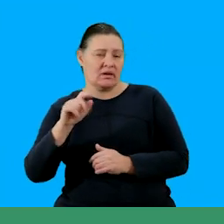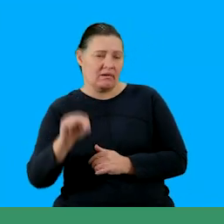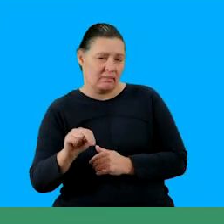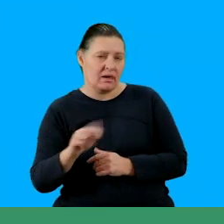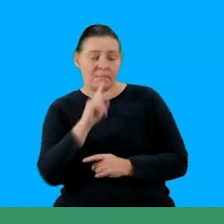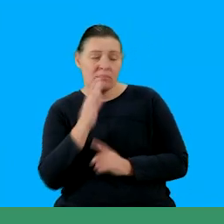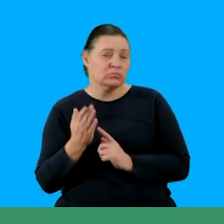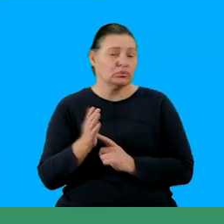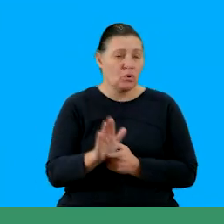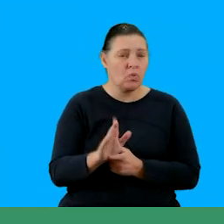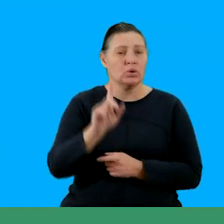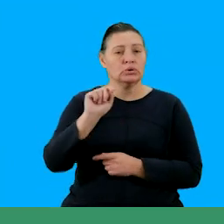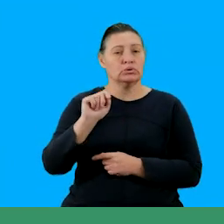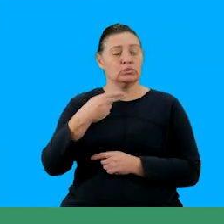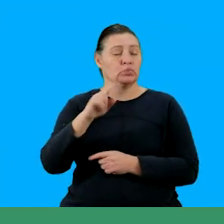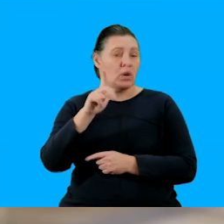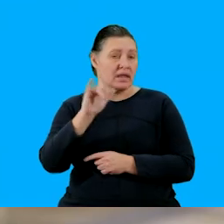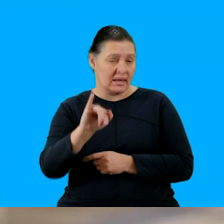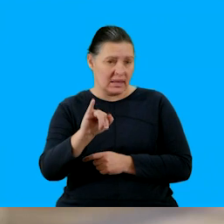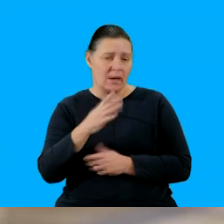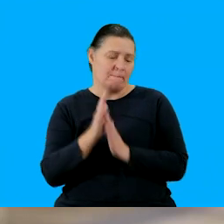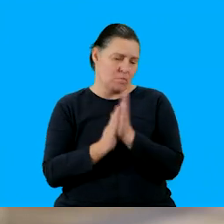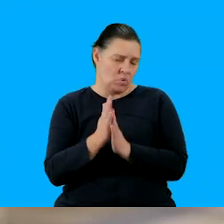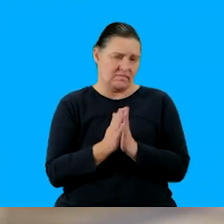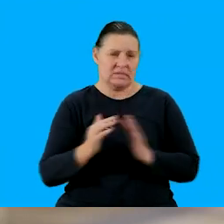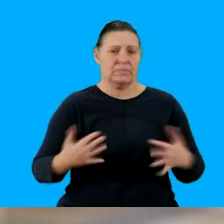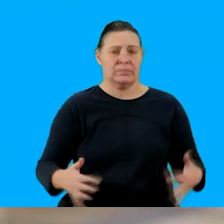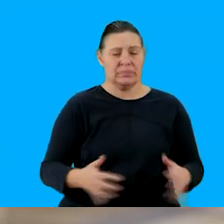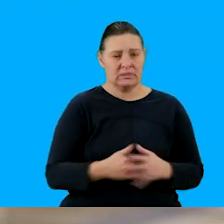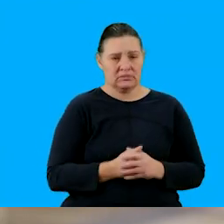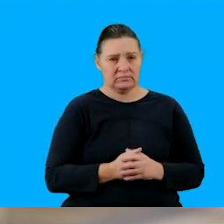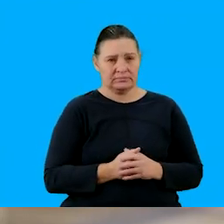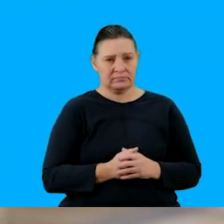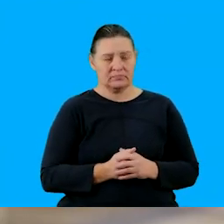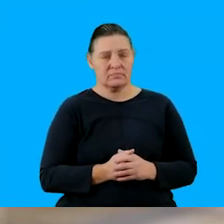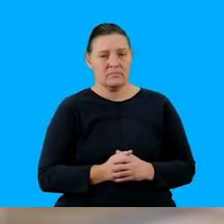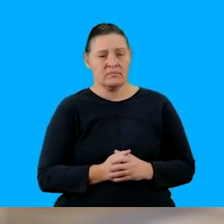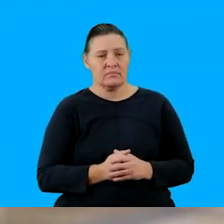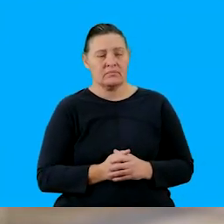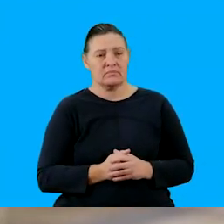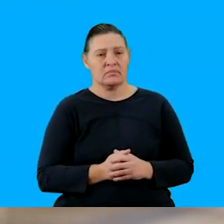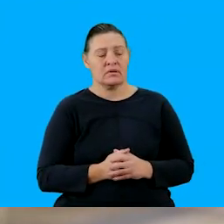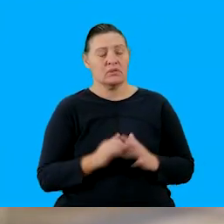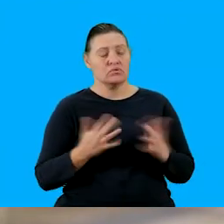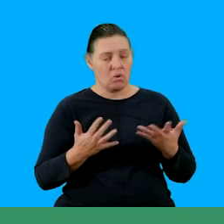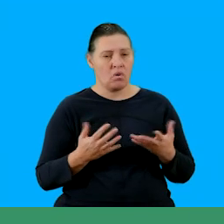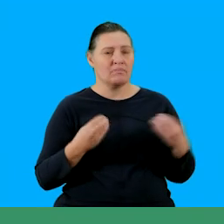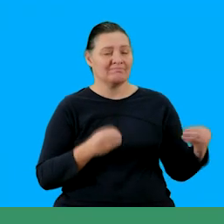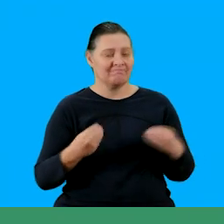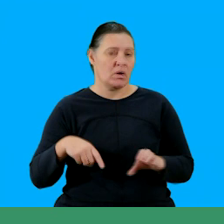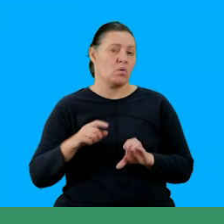determined, it simply shows us that Tuli was motivated, was self-motivated. So